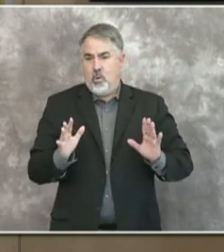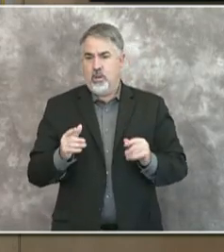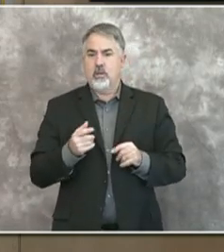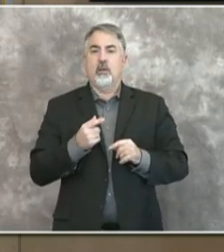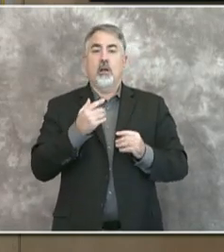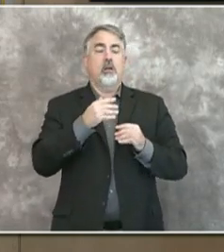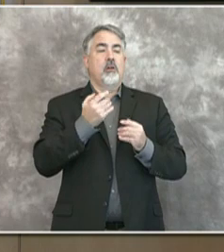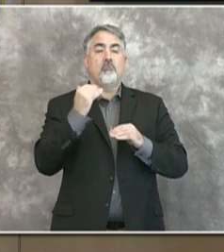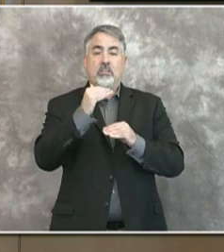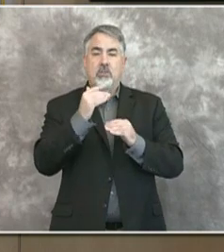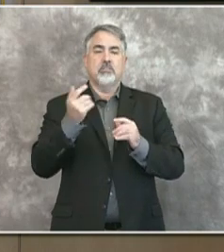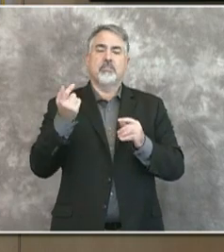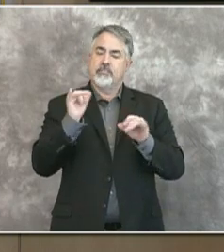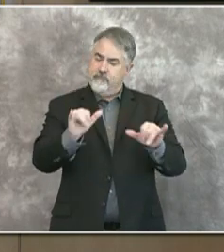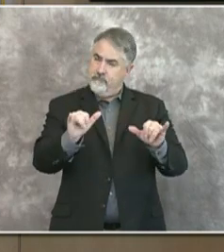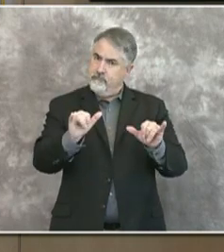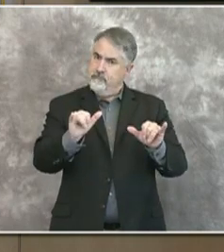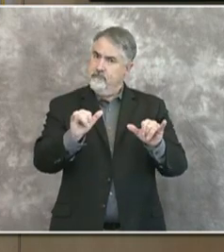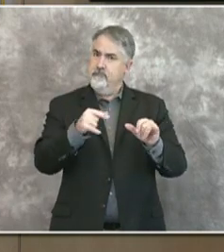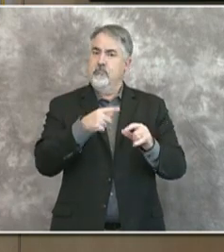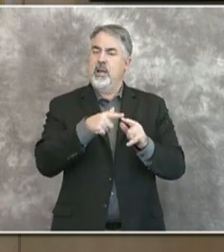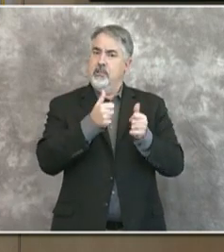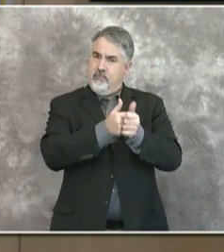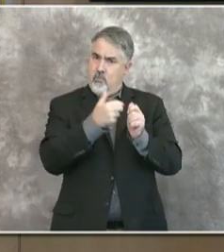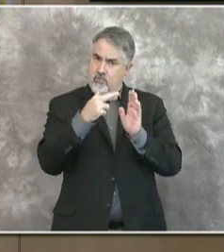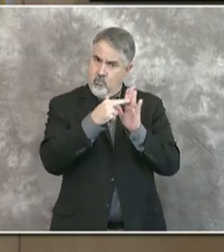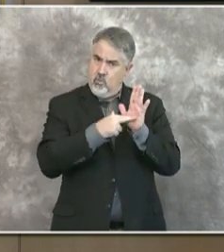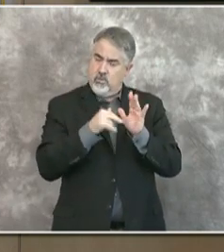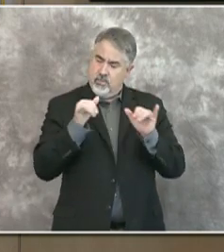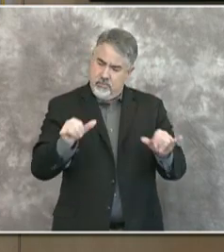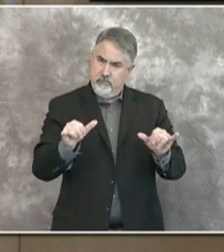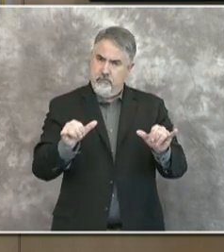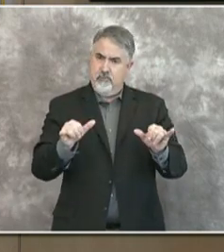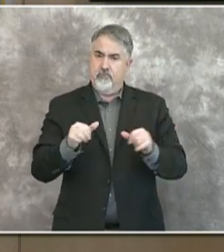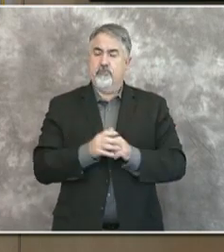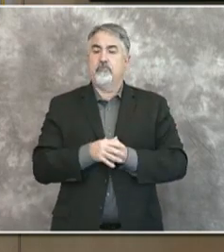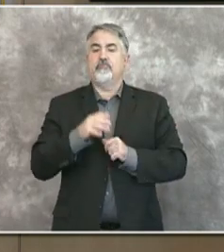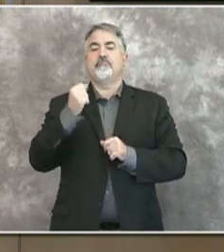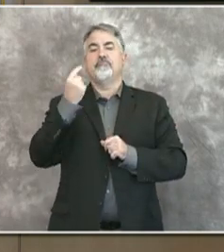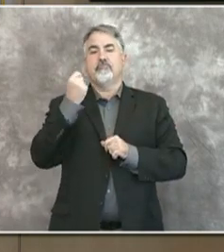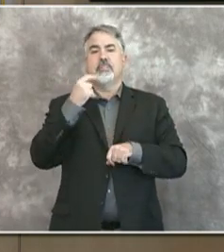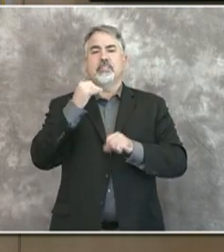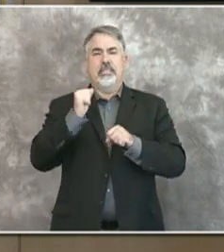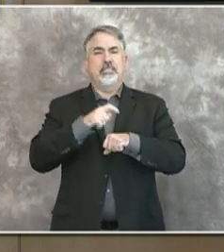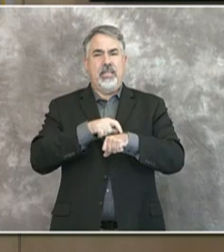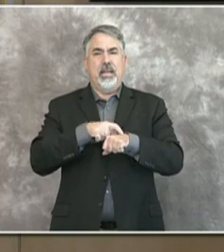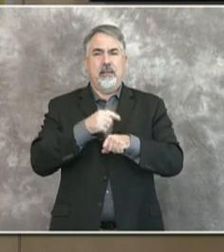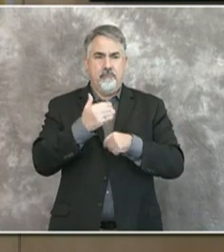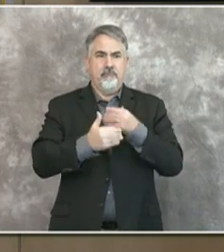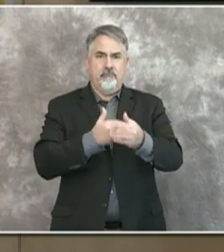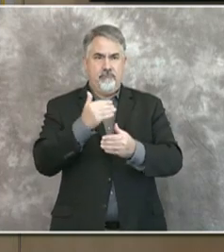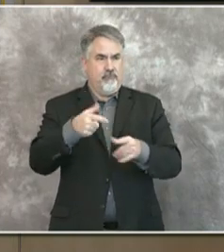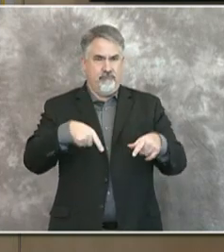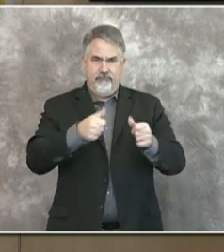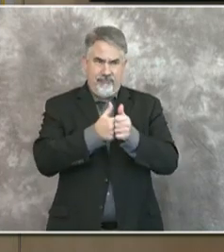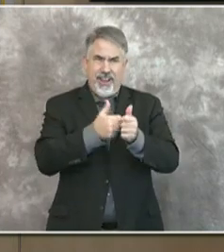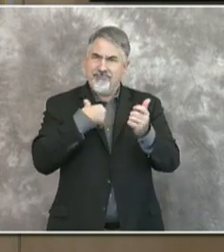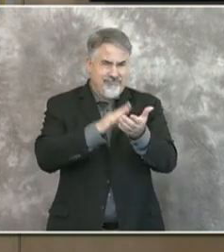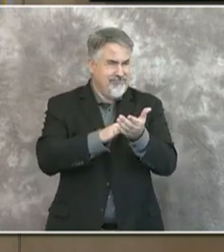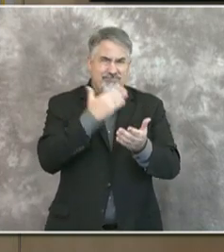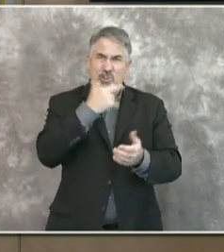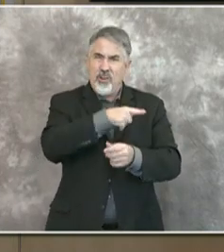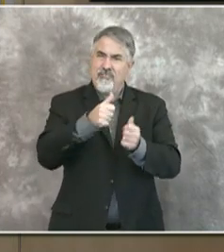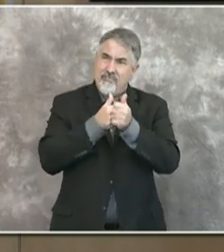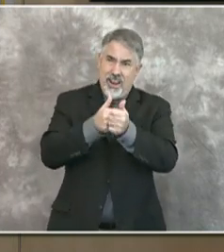done it responsibly, and we should all take a moment to recognize the progress that has been made and to commend one another